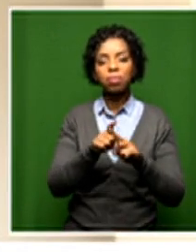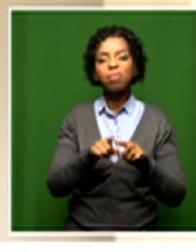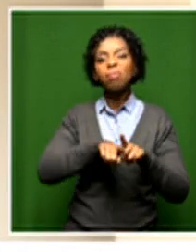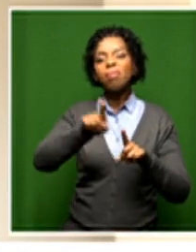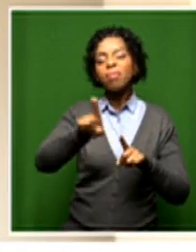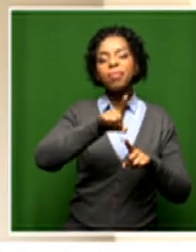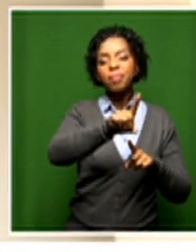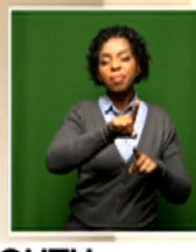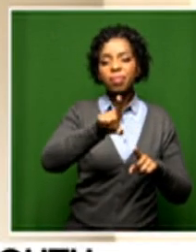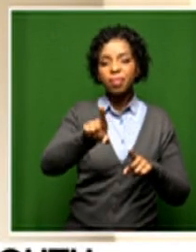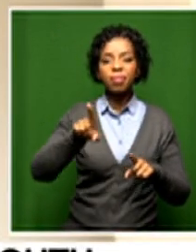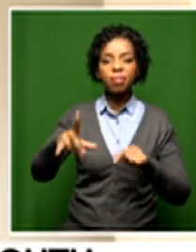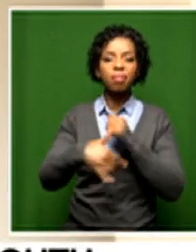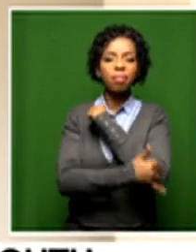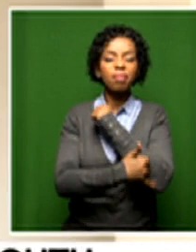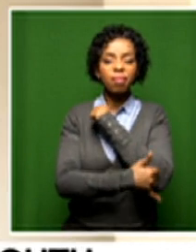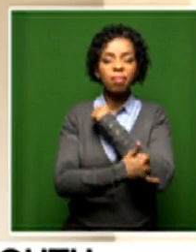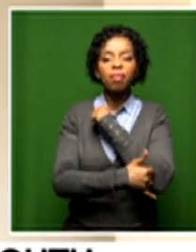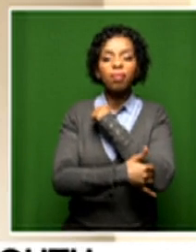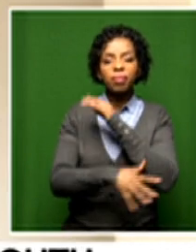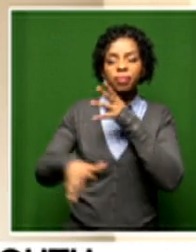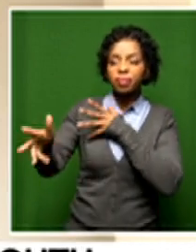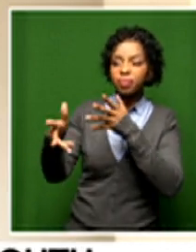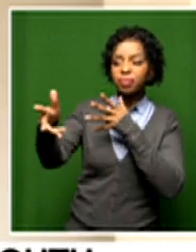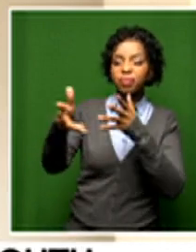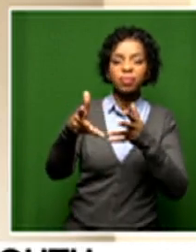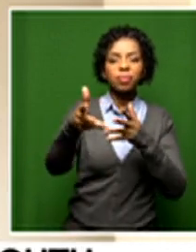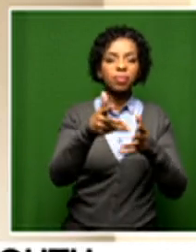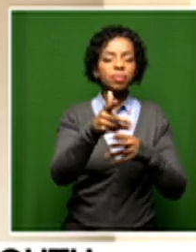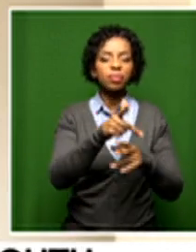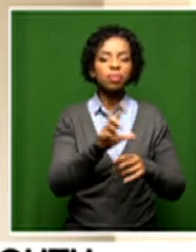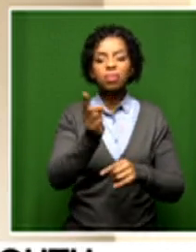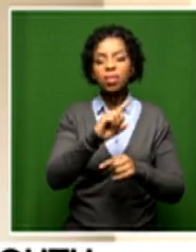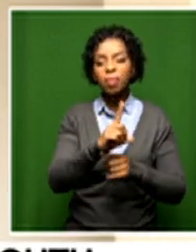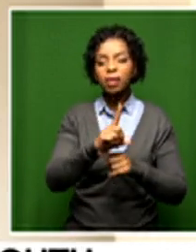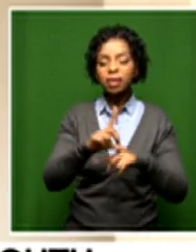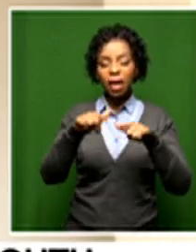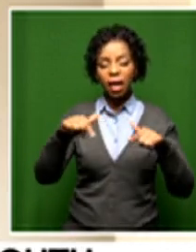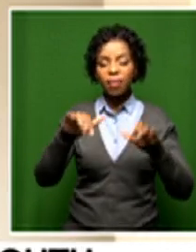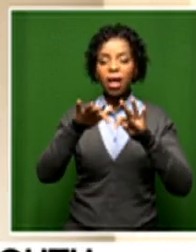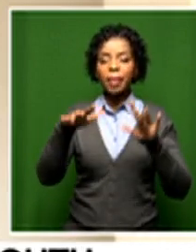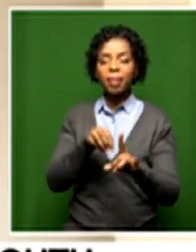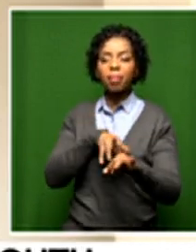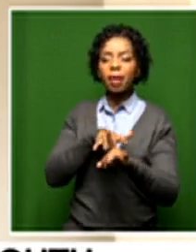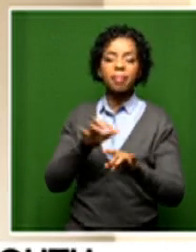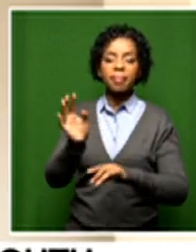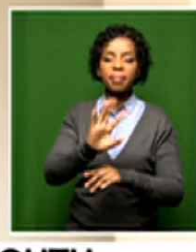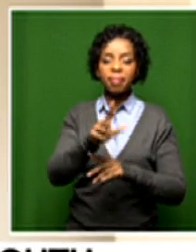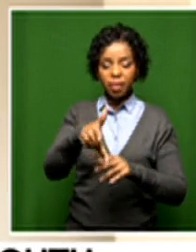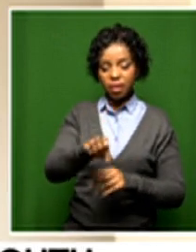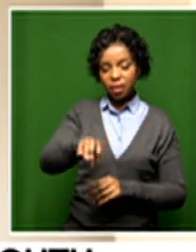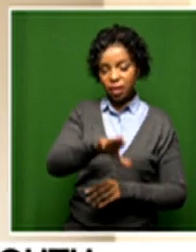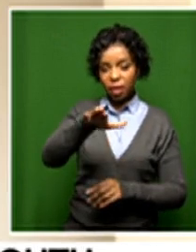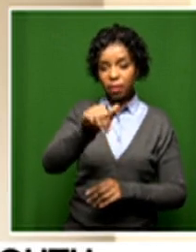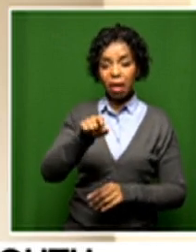country, doing a survey to check what could be the level of immunity across South Africans. That probably is going to take us another